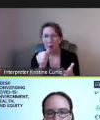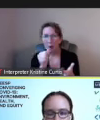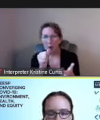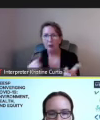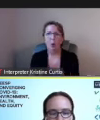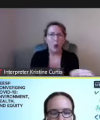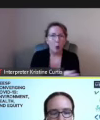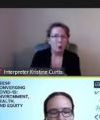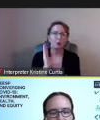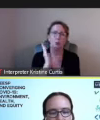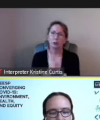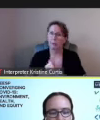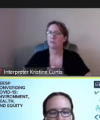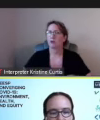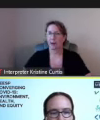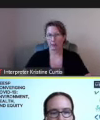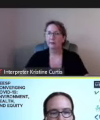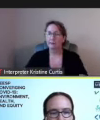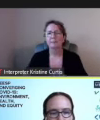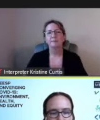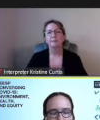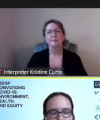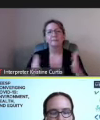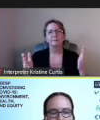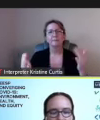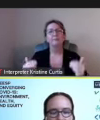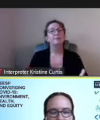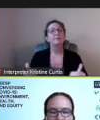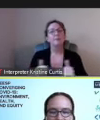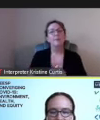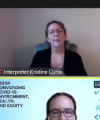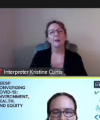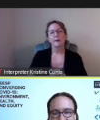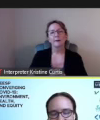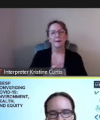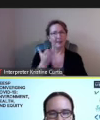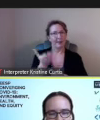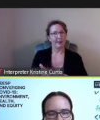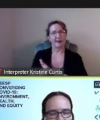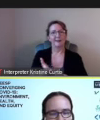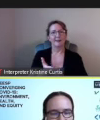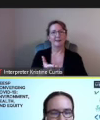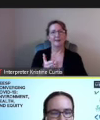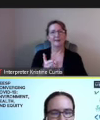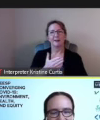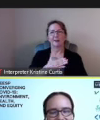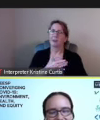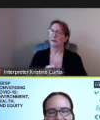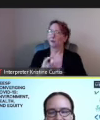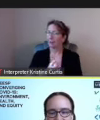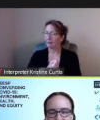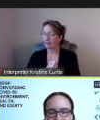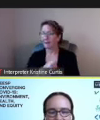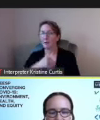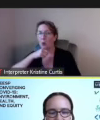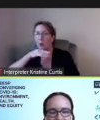spread before it gets worse. Next slide. And so this is combining my two loves, the wastewater and mapping. There's a